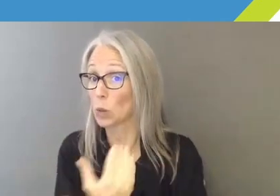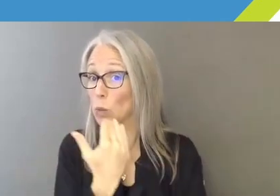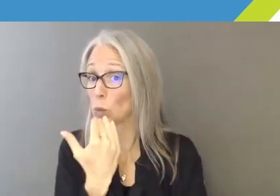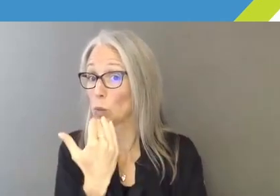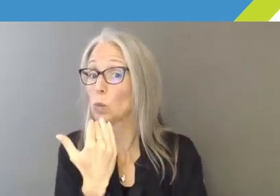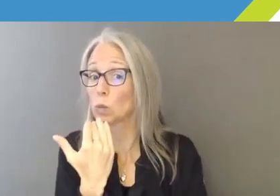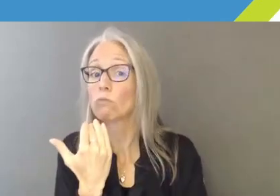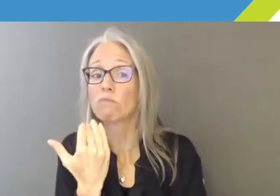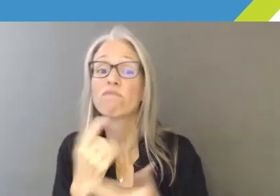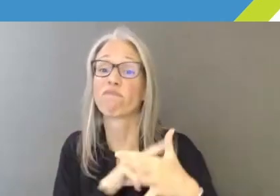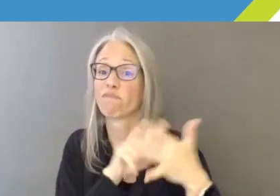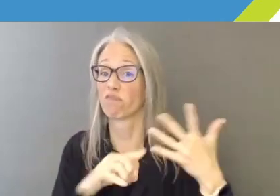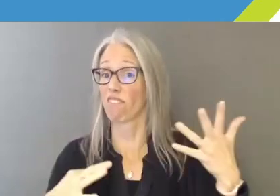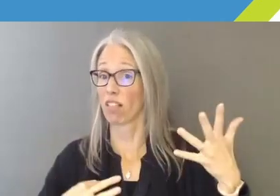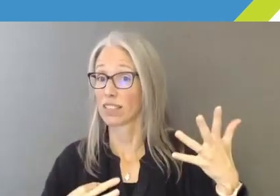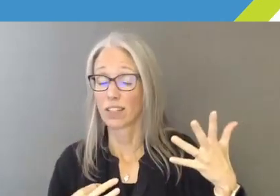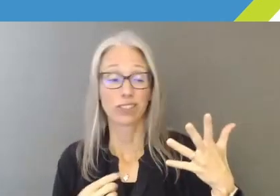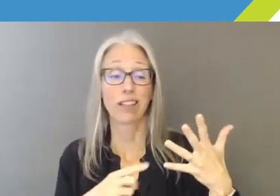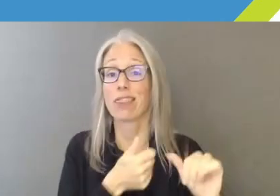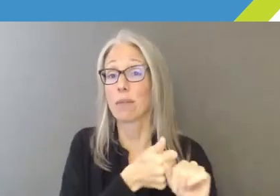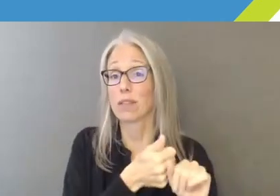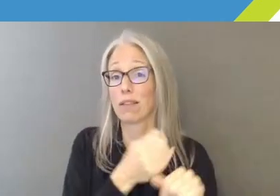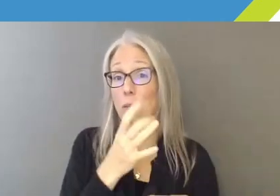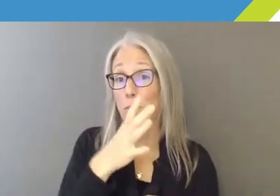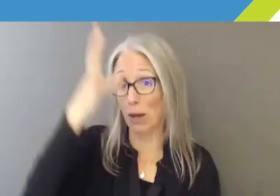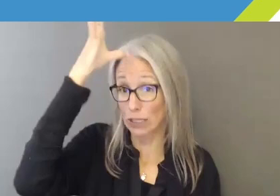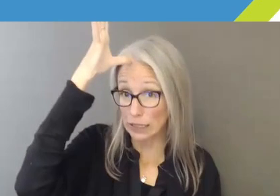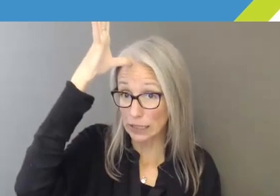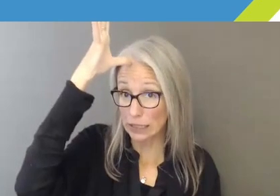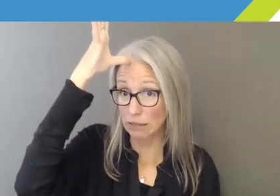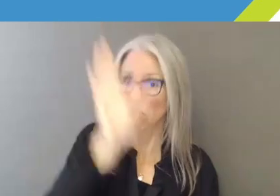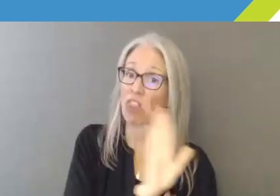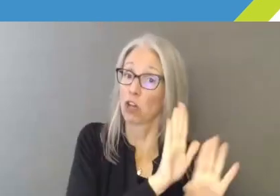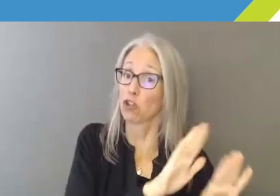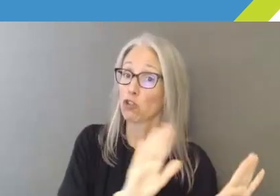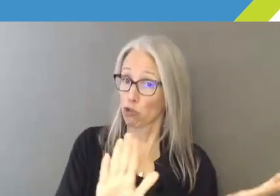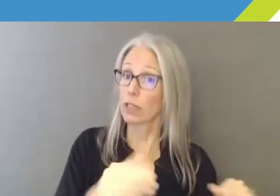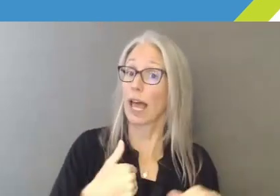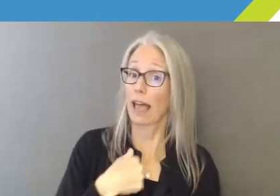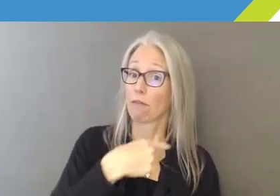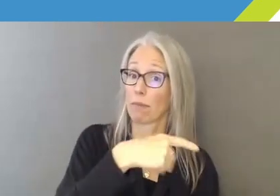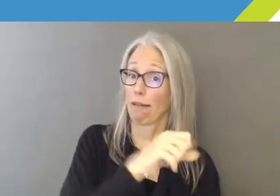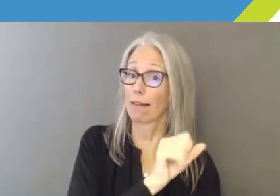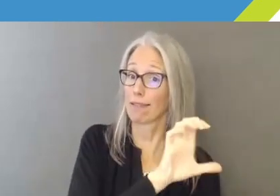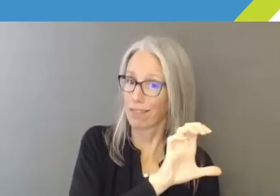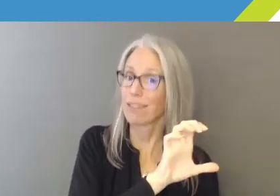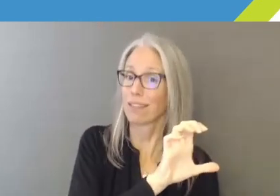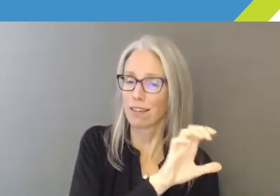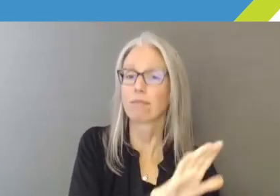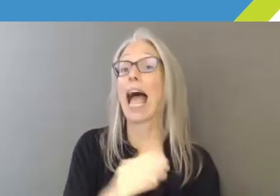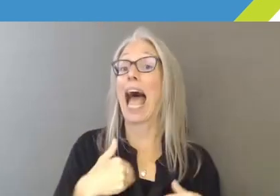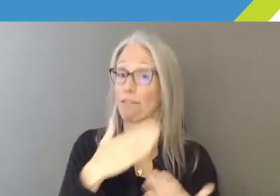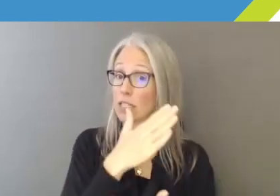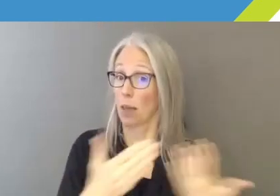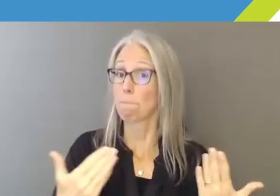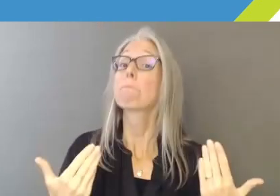either are parents who have a pediatric PSCer who now are young adults here. We have some young